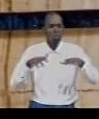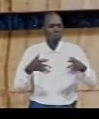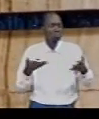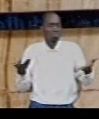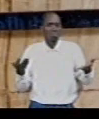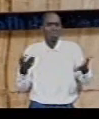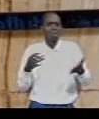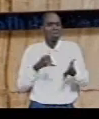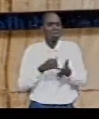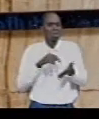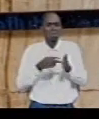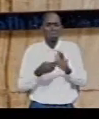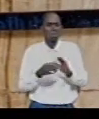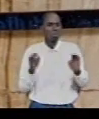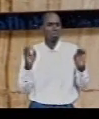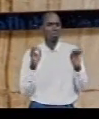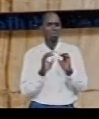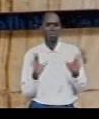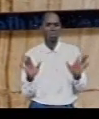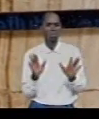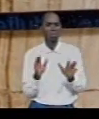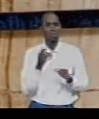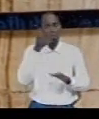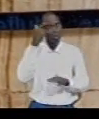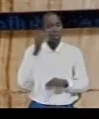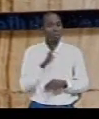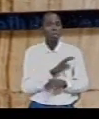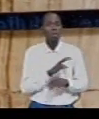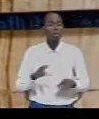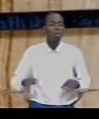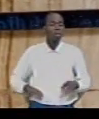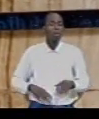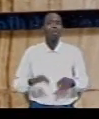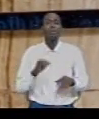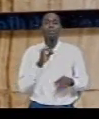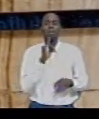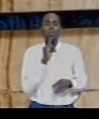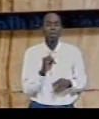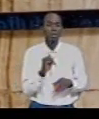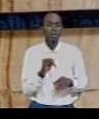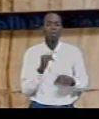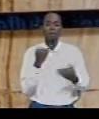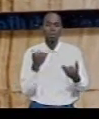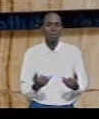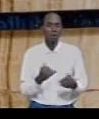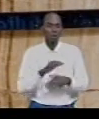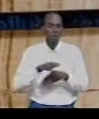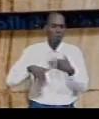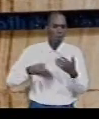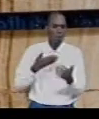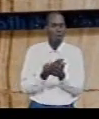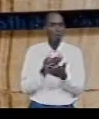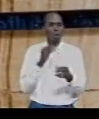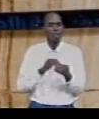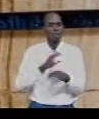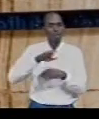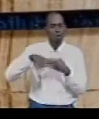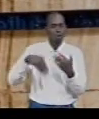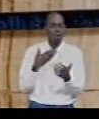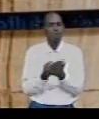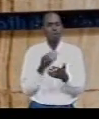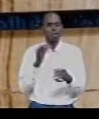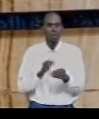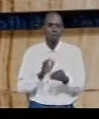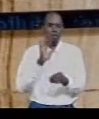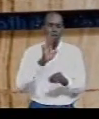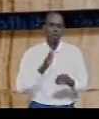that, because Christ has not become all in all in your life. I say Christ has